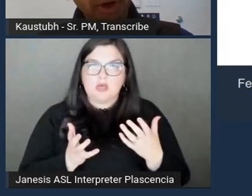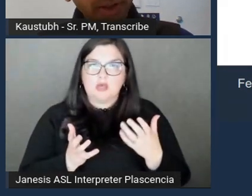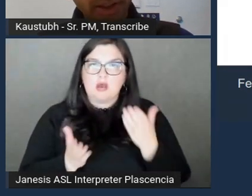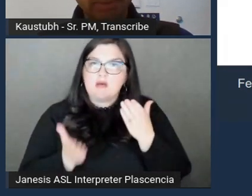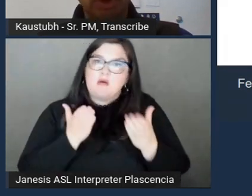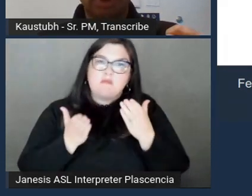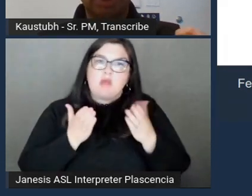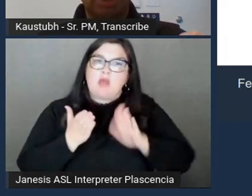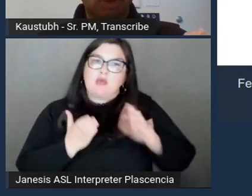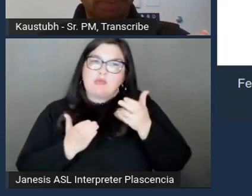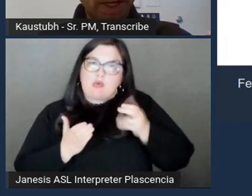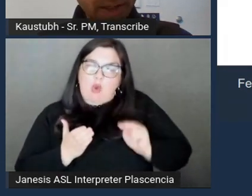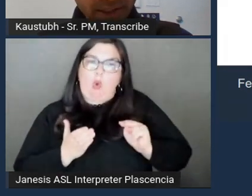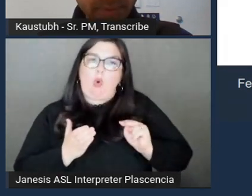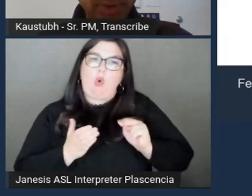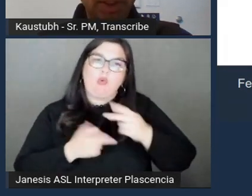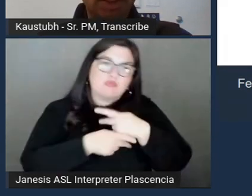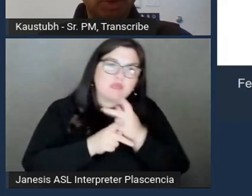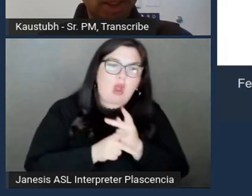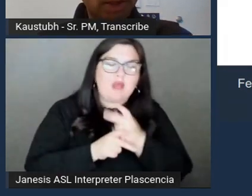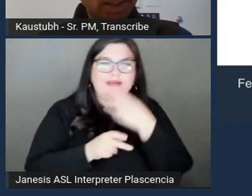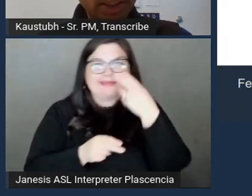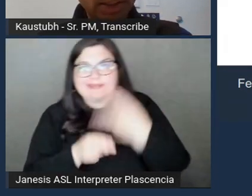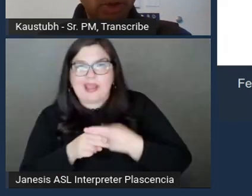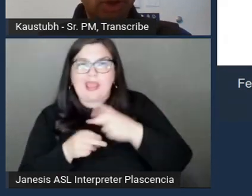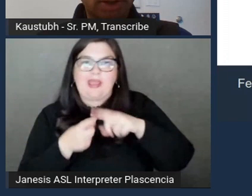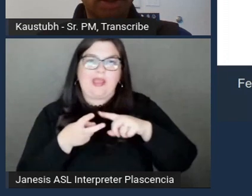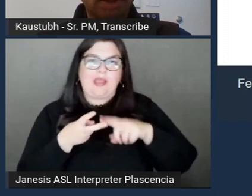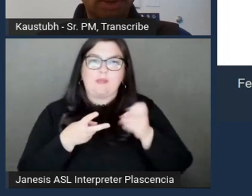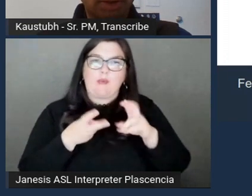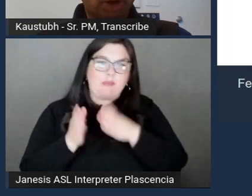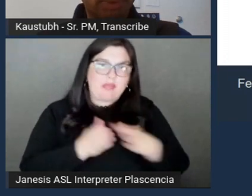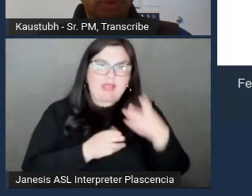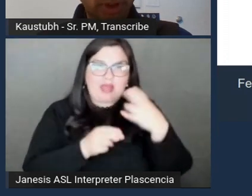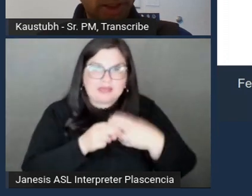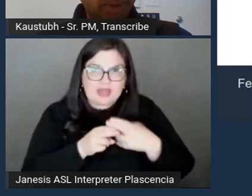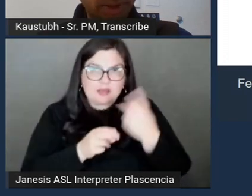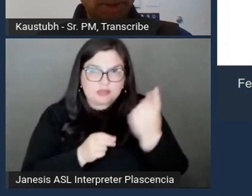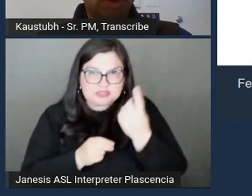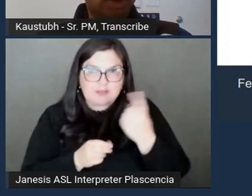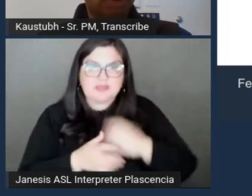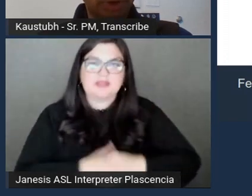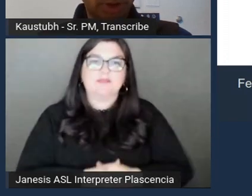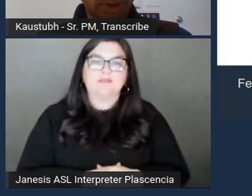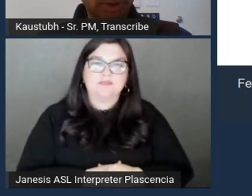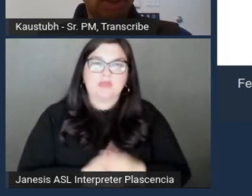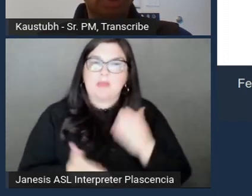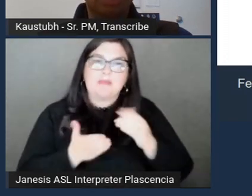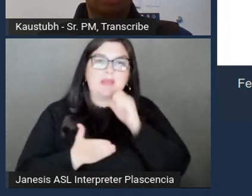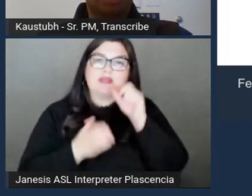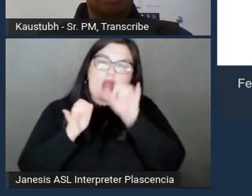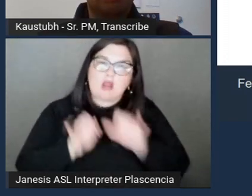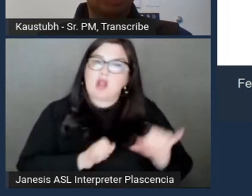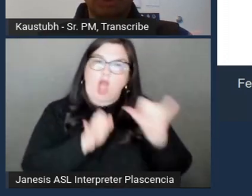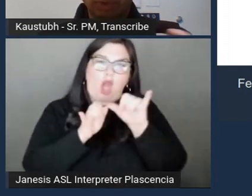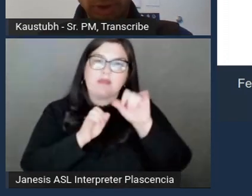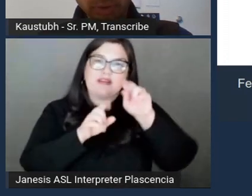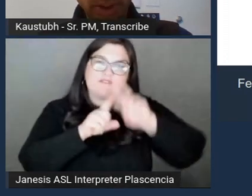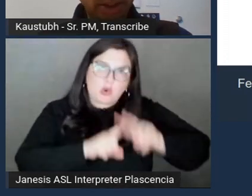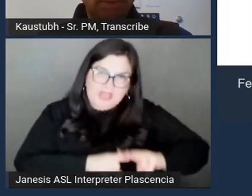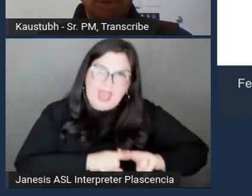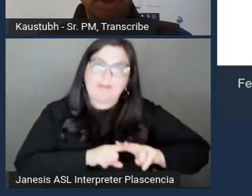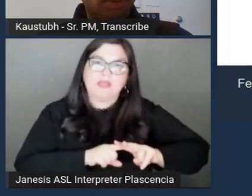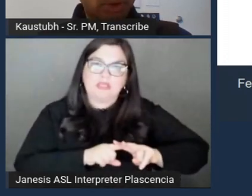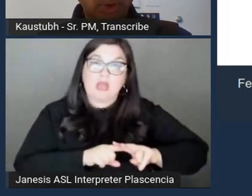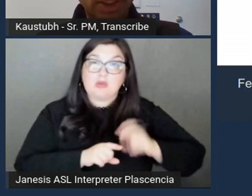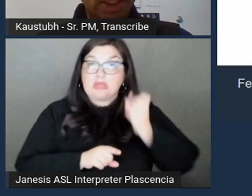own product names or maybe their own brand names, that are really not in the common vocabulary or common jargon. So if you want to do